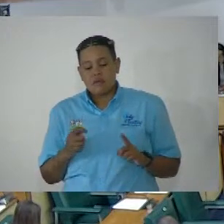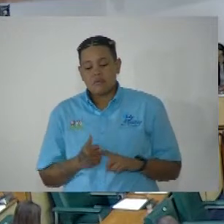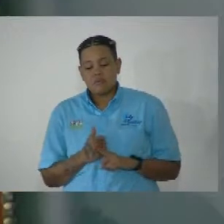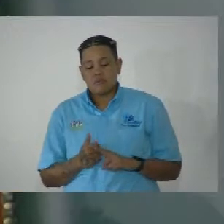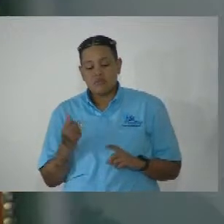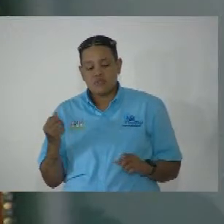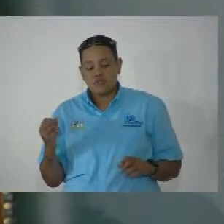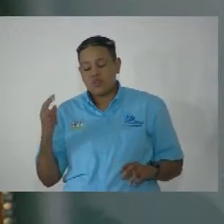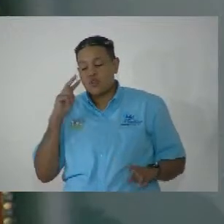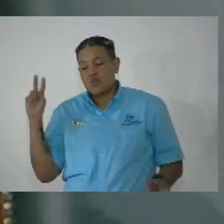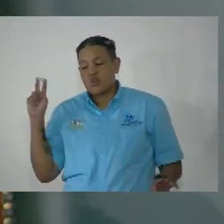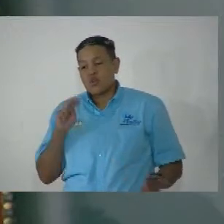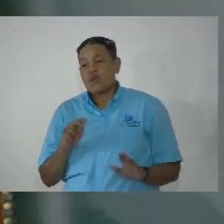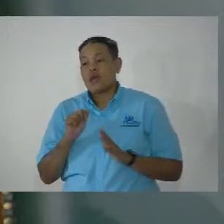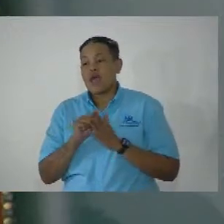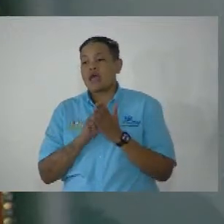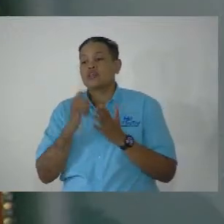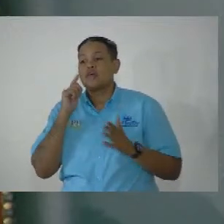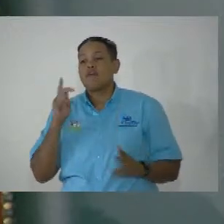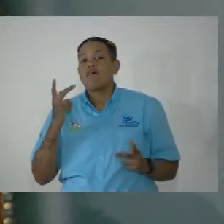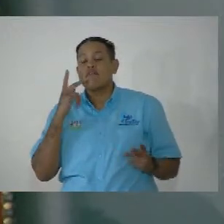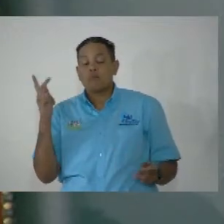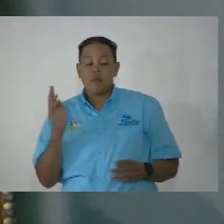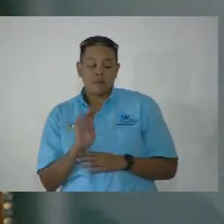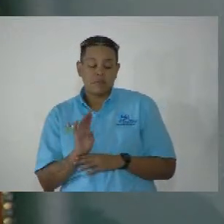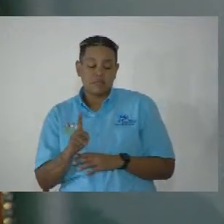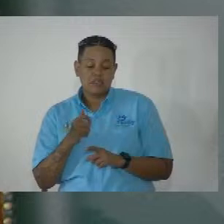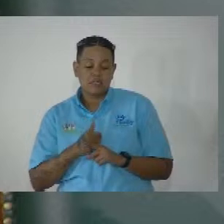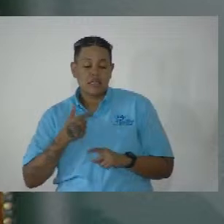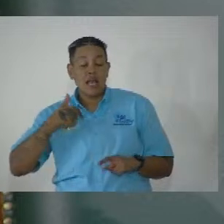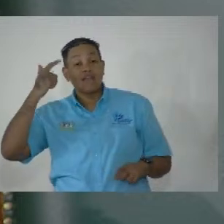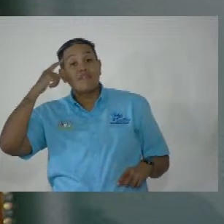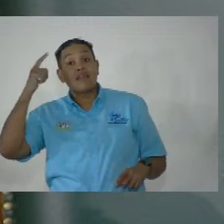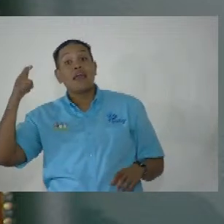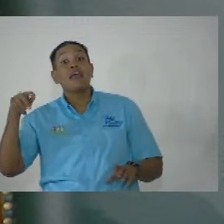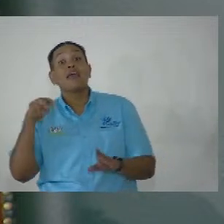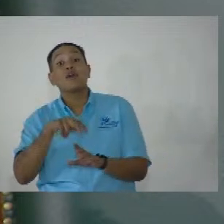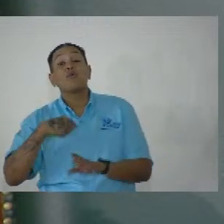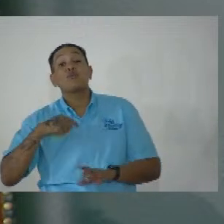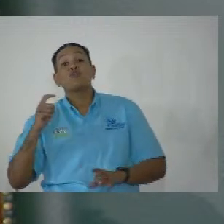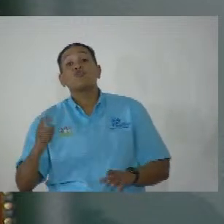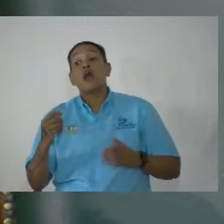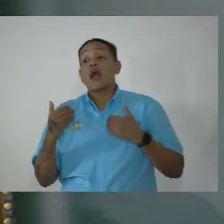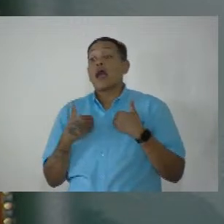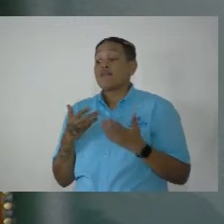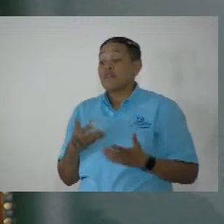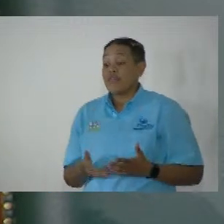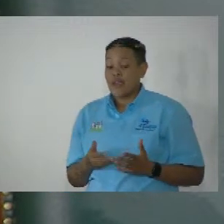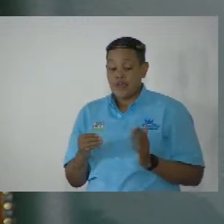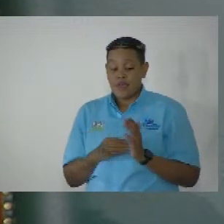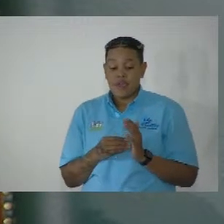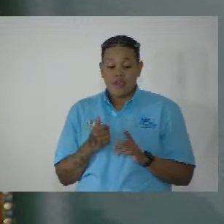So, look back at the agenda for public business. I think instead we should have there